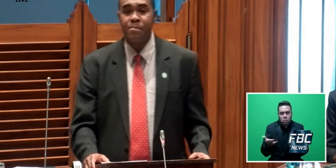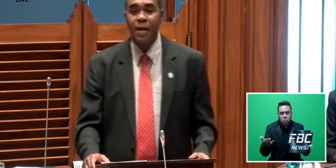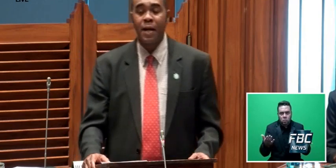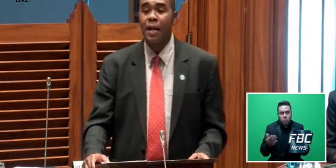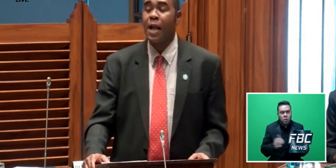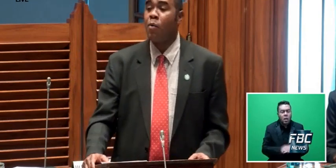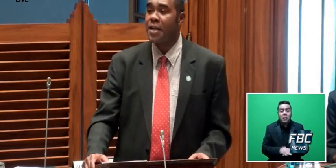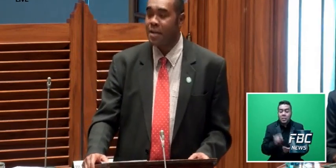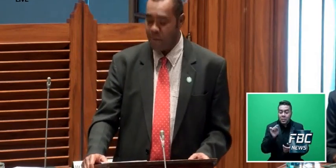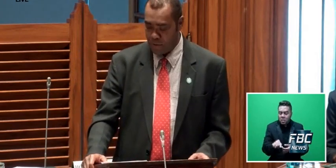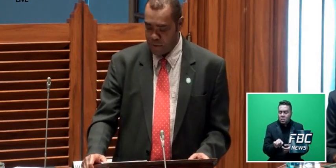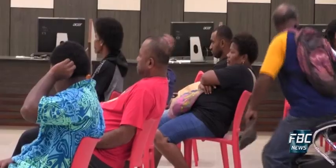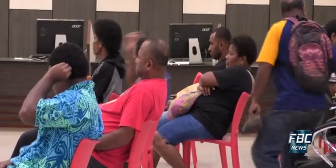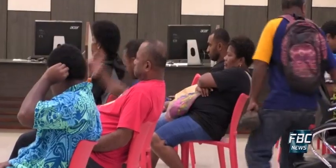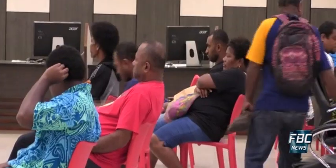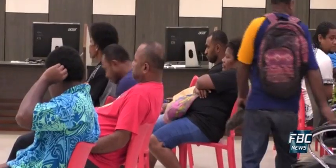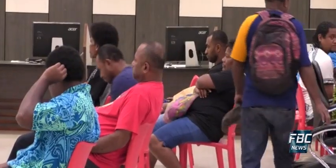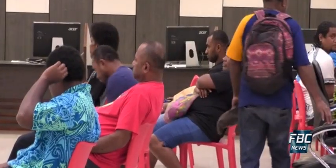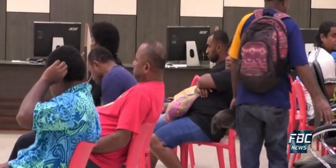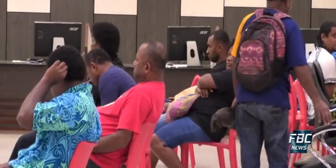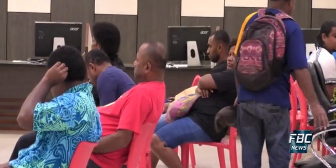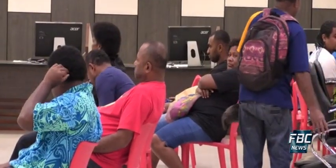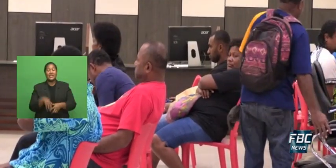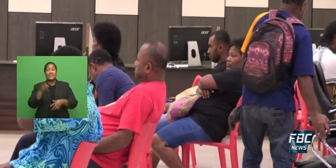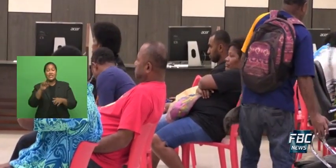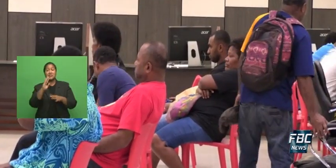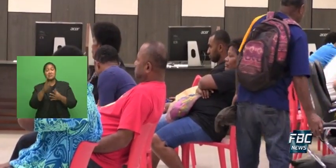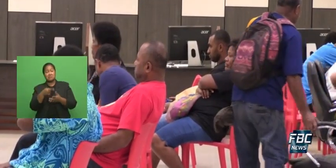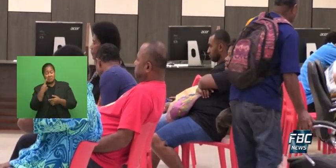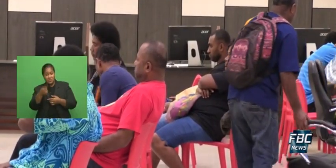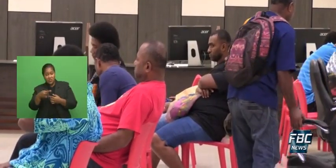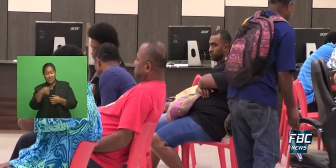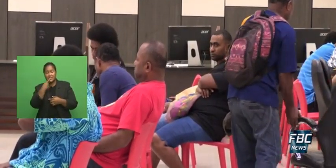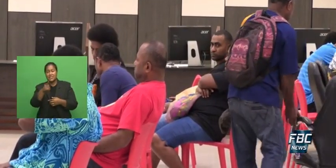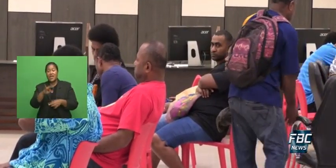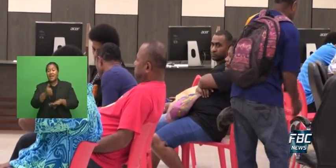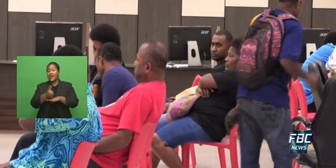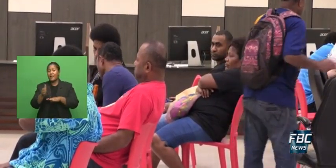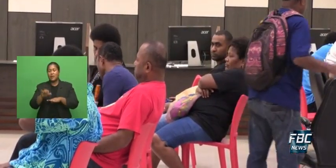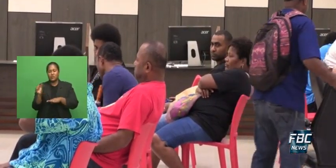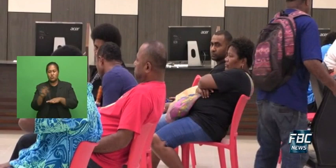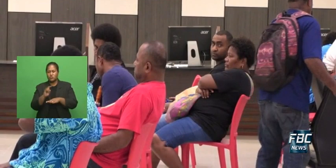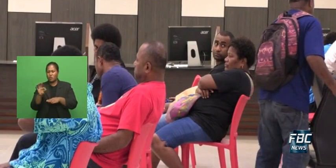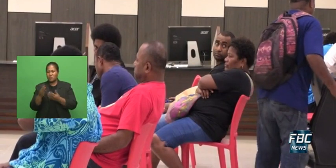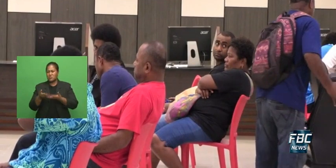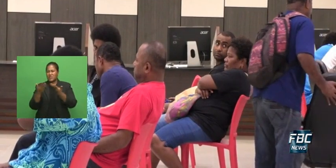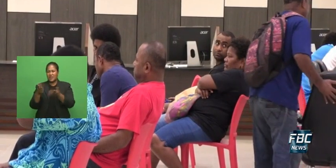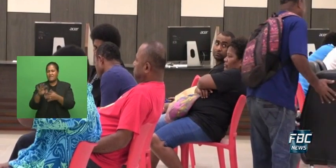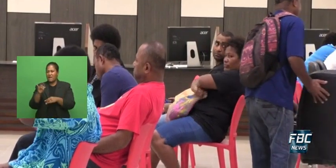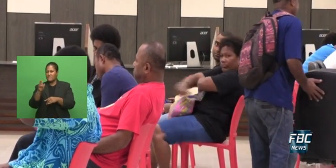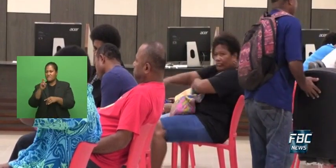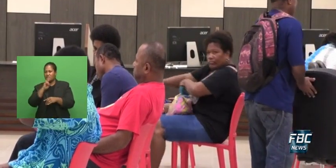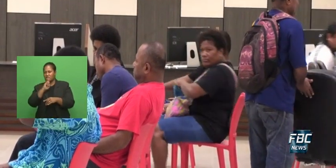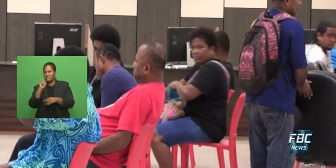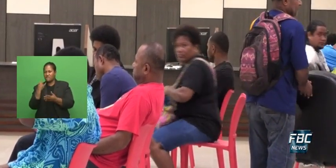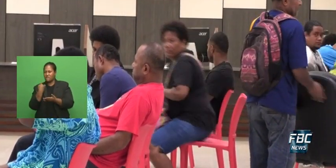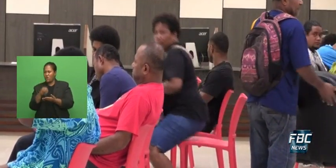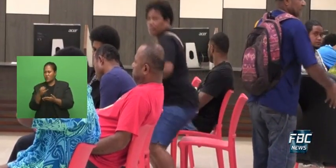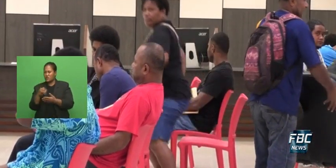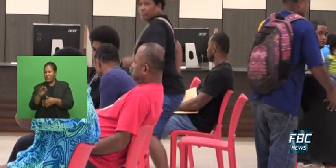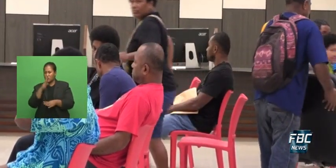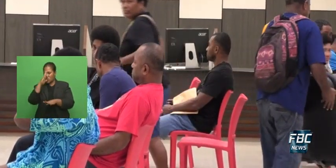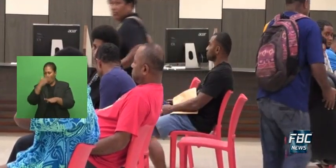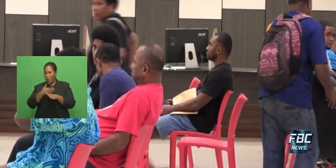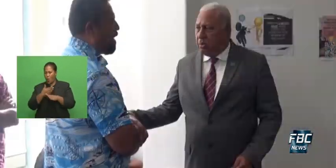that people are worried about. He went on to say that government should not be giving false hope to Fijians in addressing